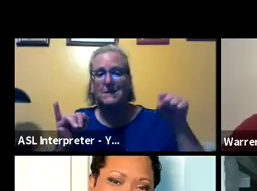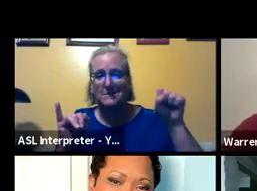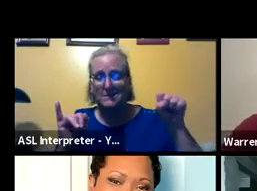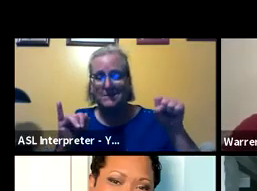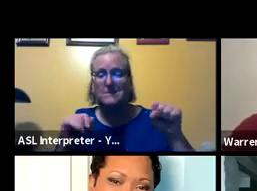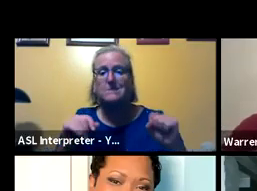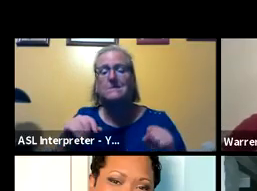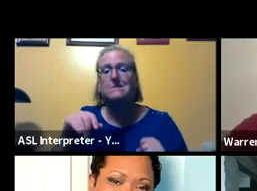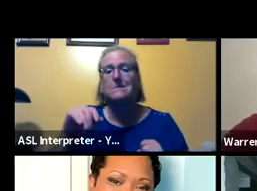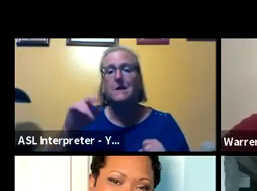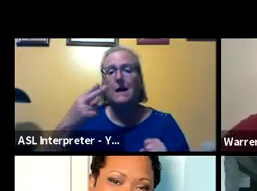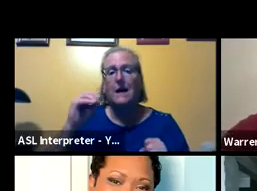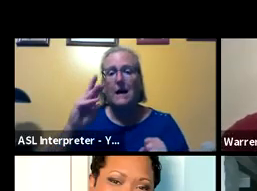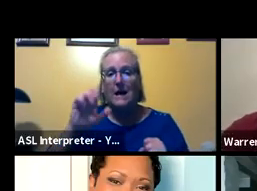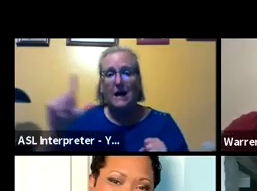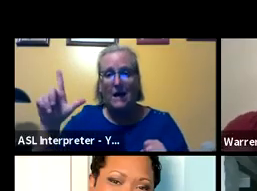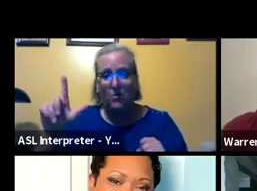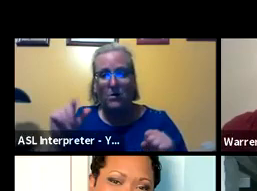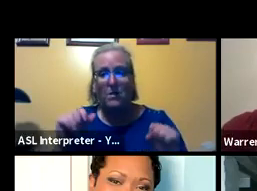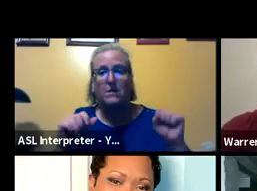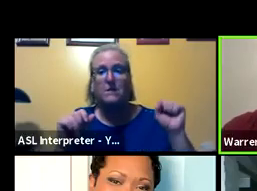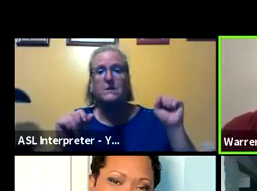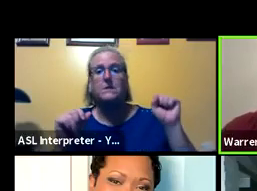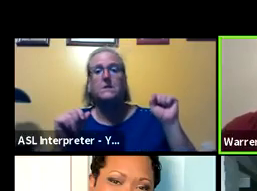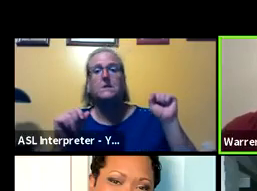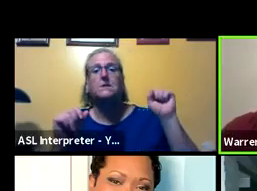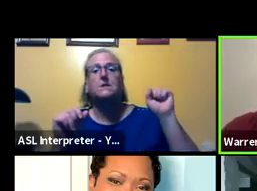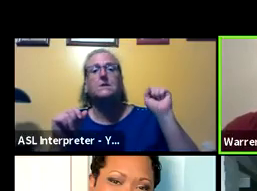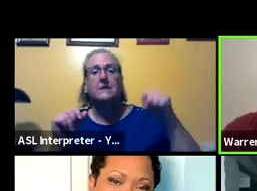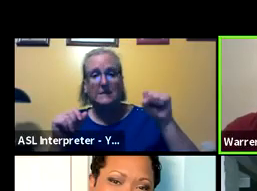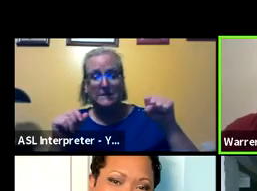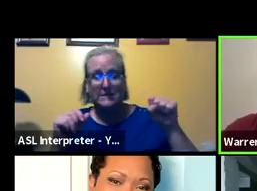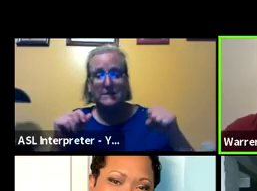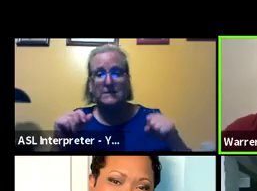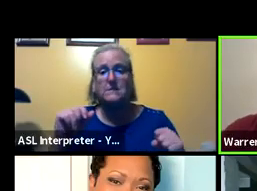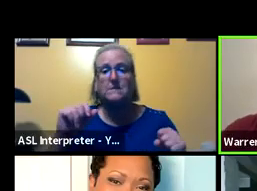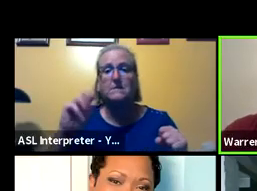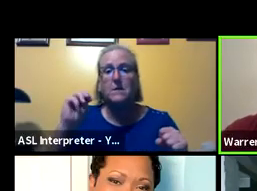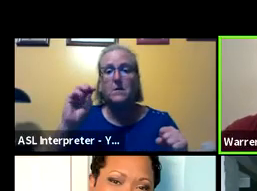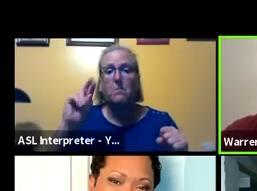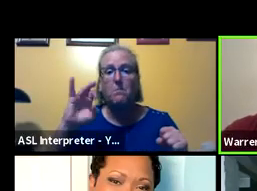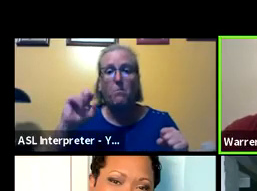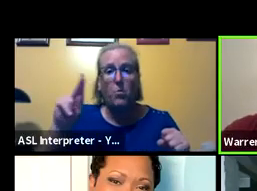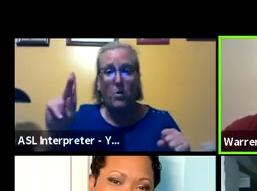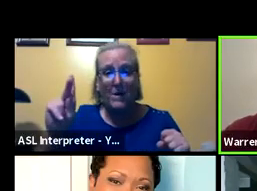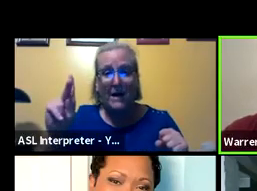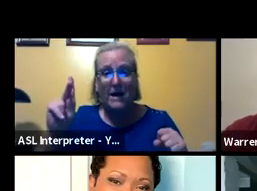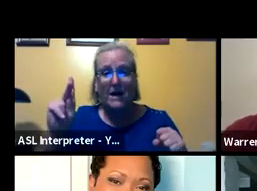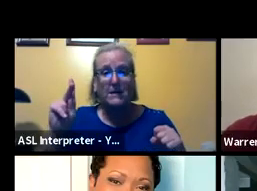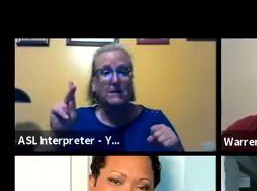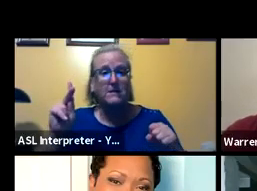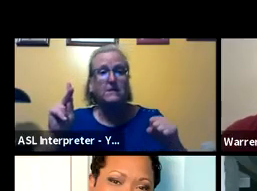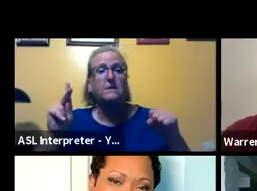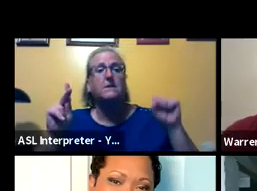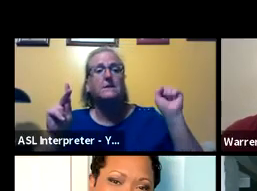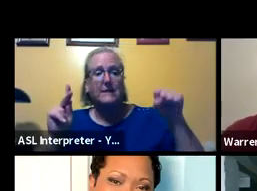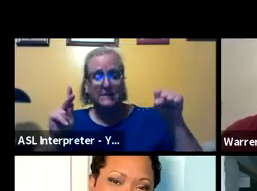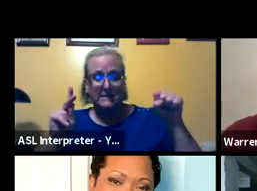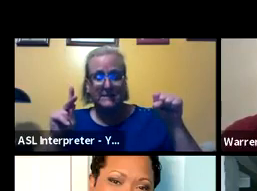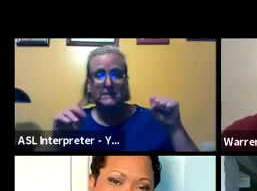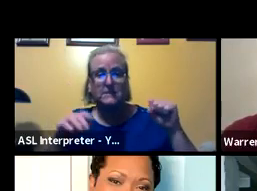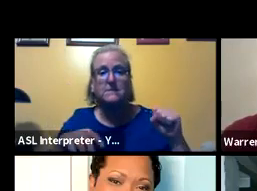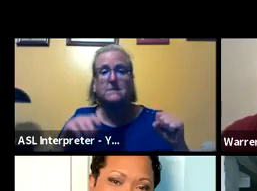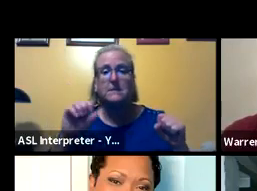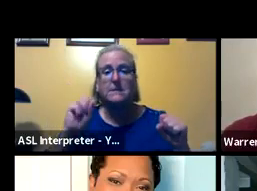yes. Mr. Howell? Warren Howell, yes. Mrs. Moriak? Monica Moriak, yes.